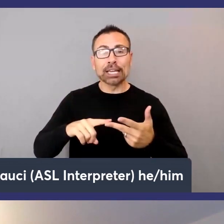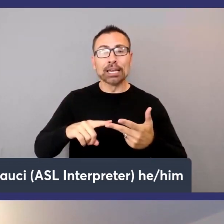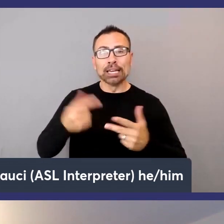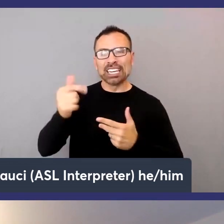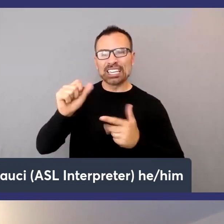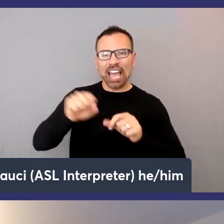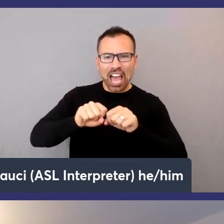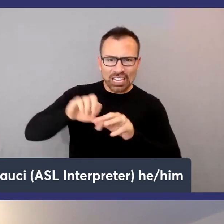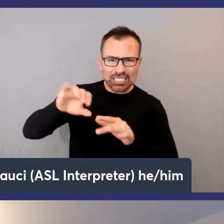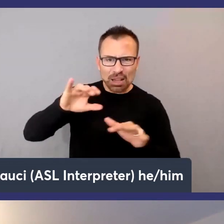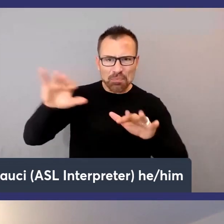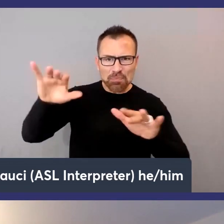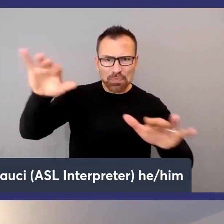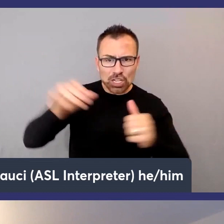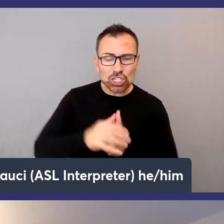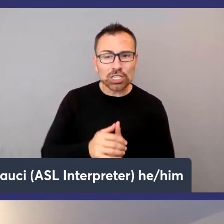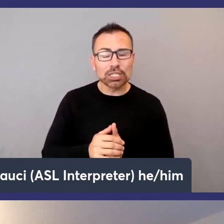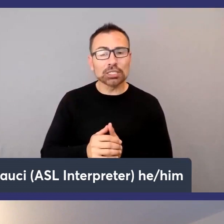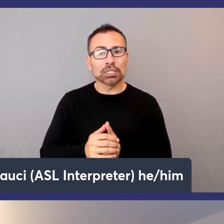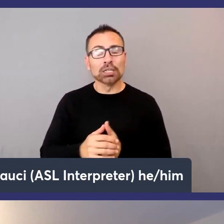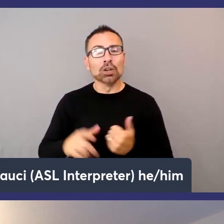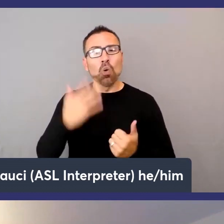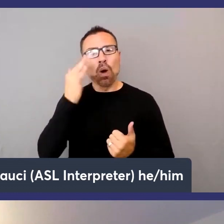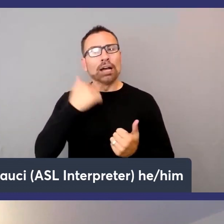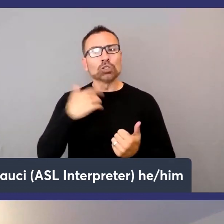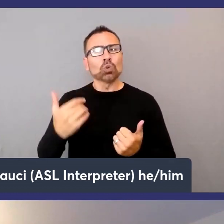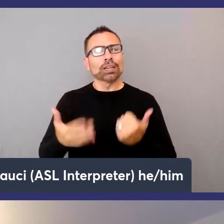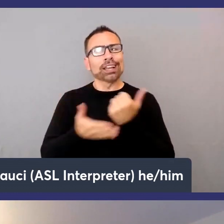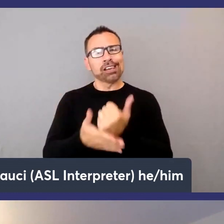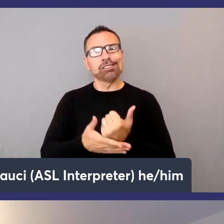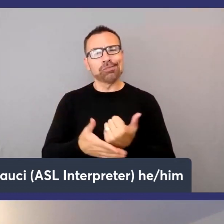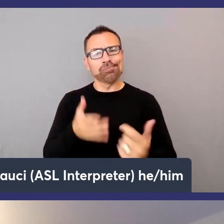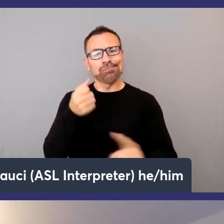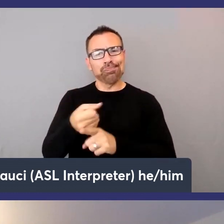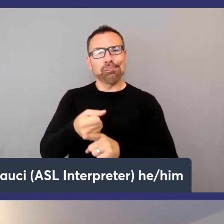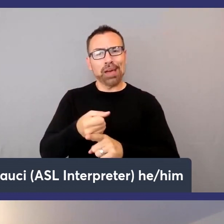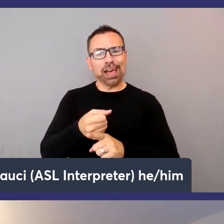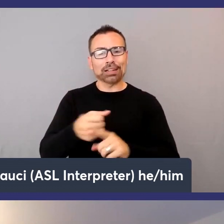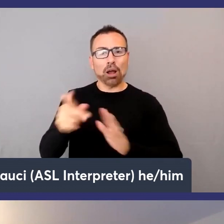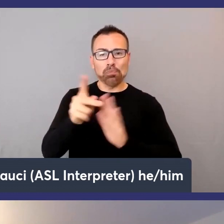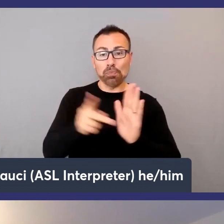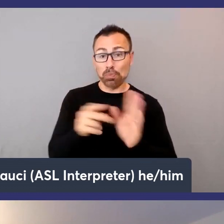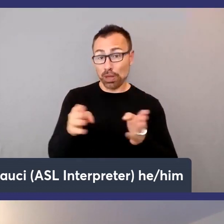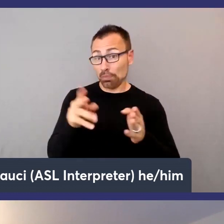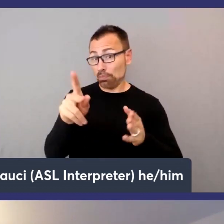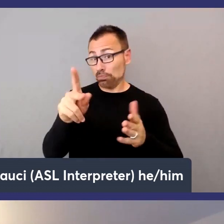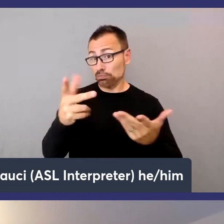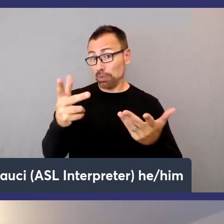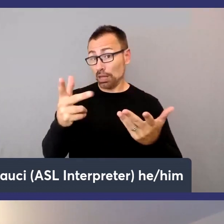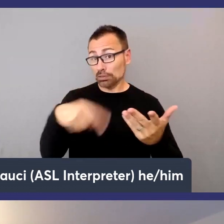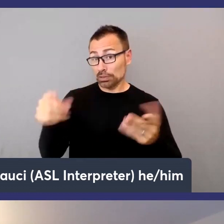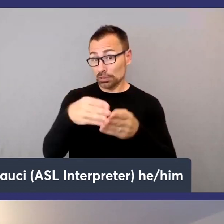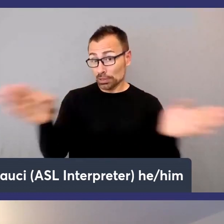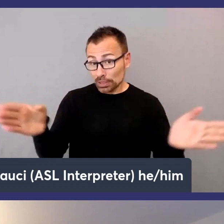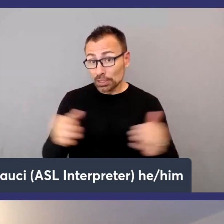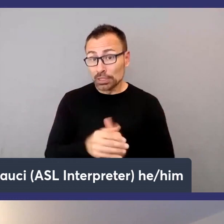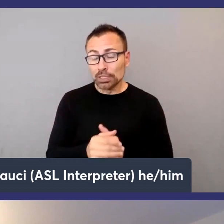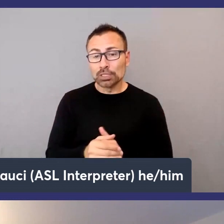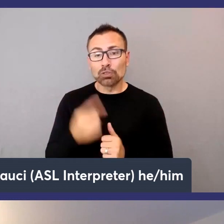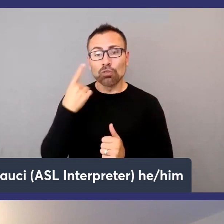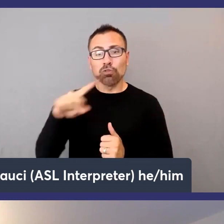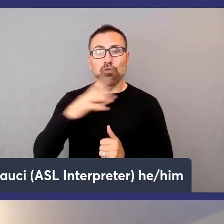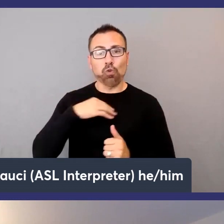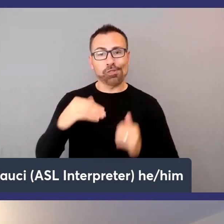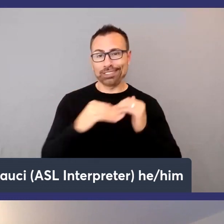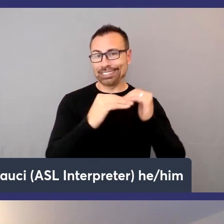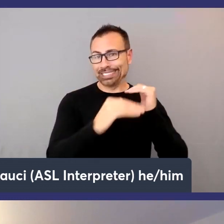support a greener planet and focus on sustainability. Another use case has been for urban planning